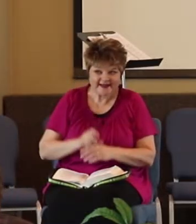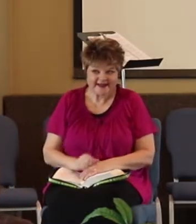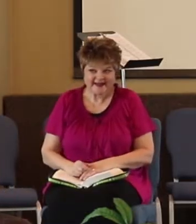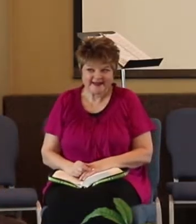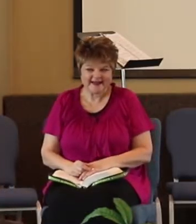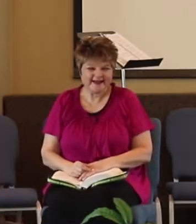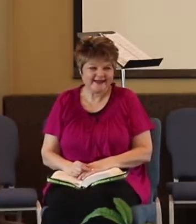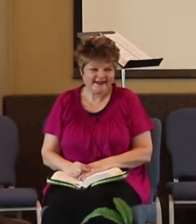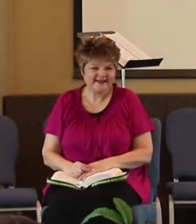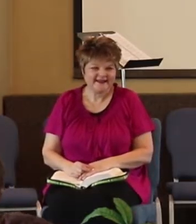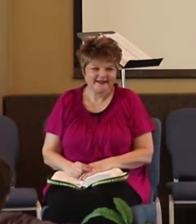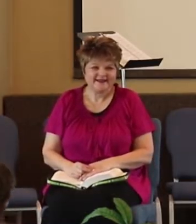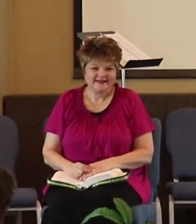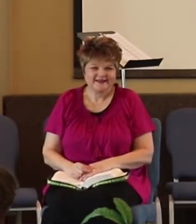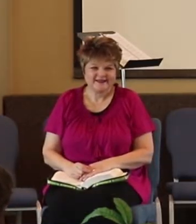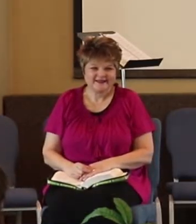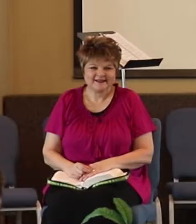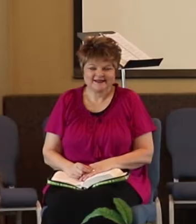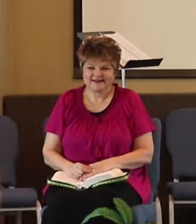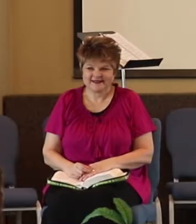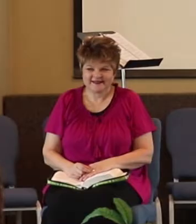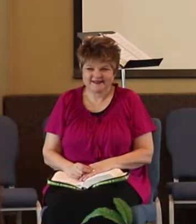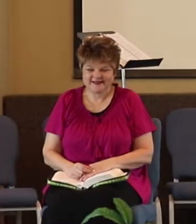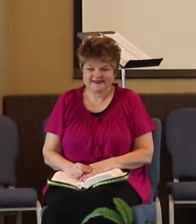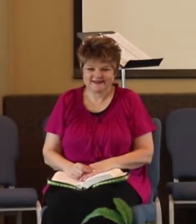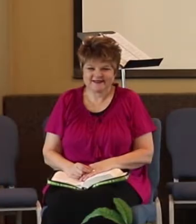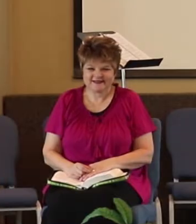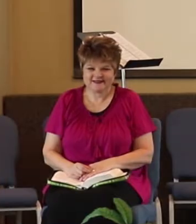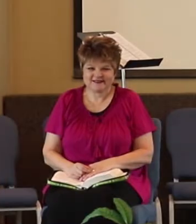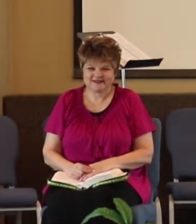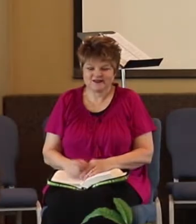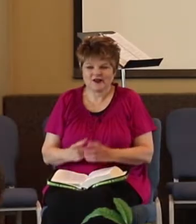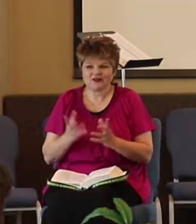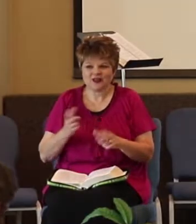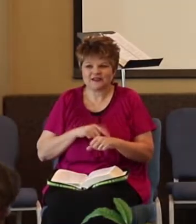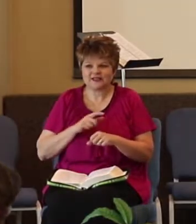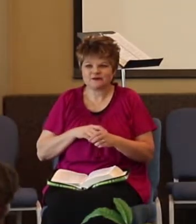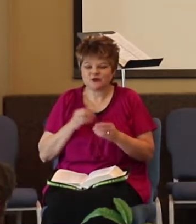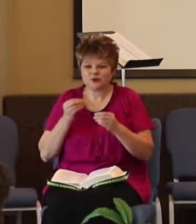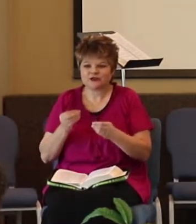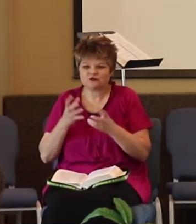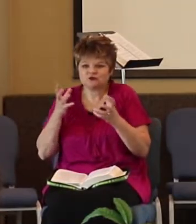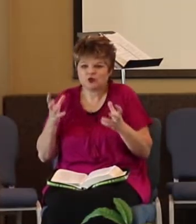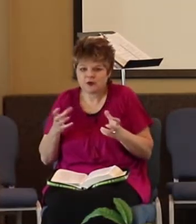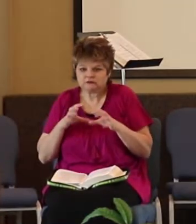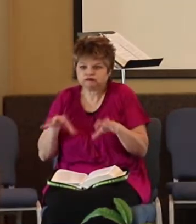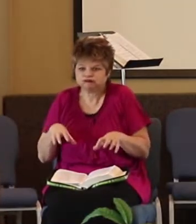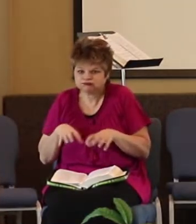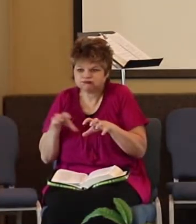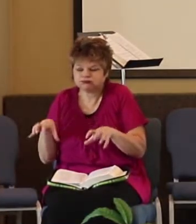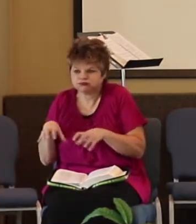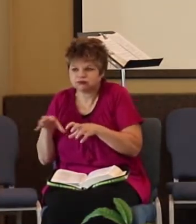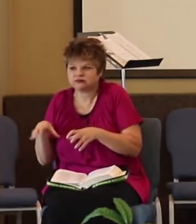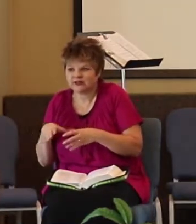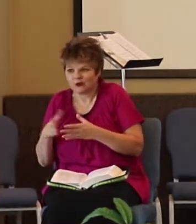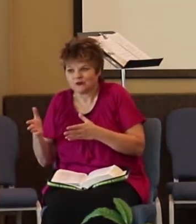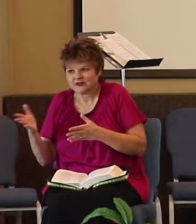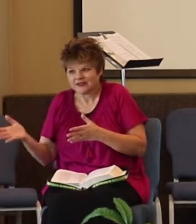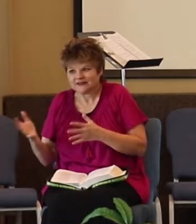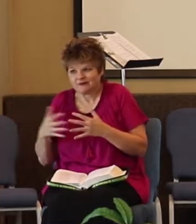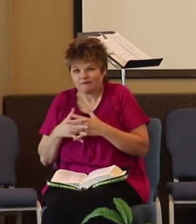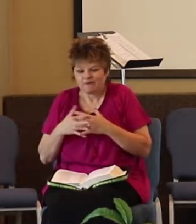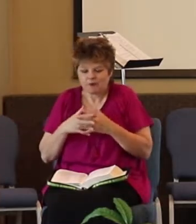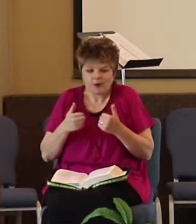Thanks, Joe, George, Howard. See, a lot of times we put so much effort into those type of things than we